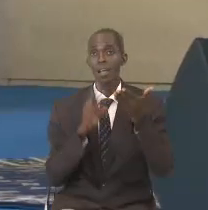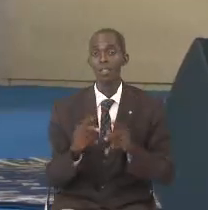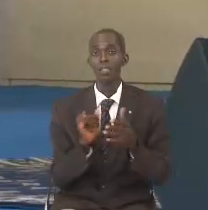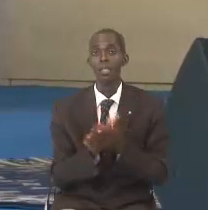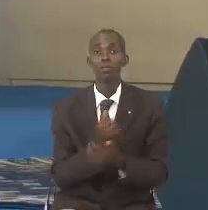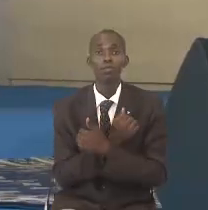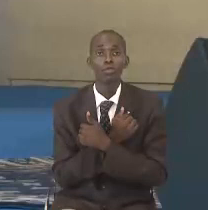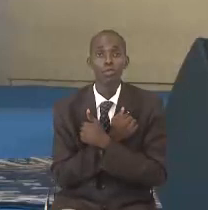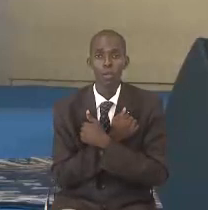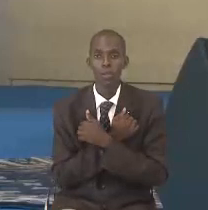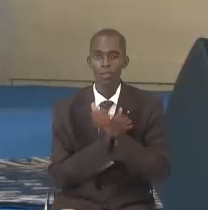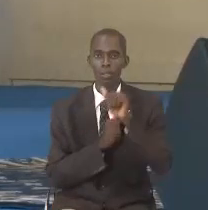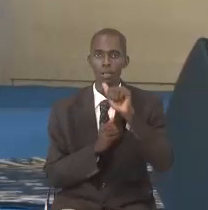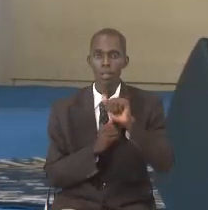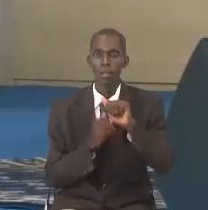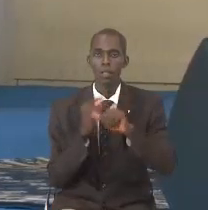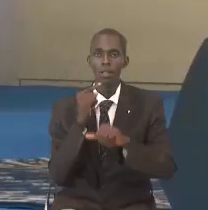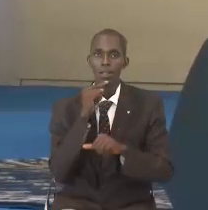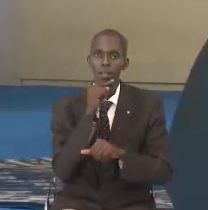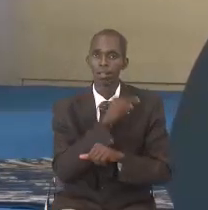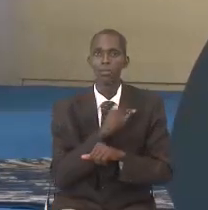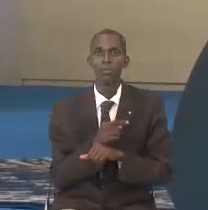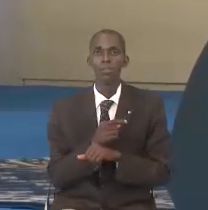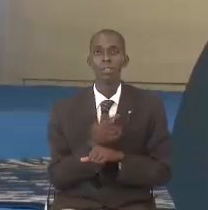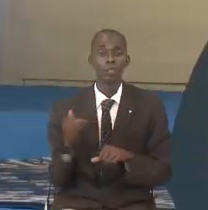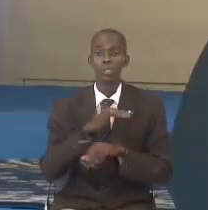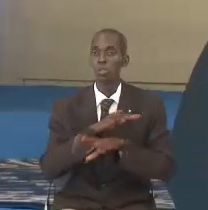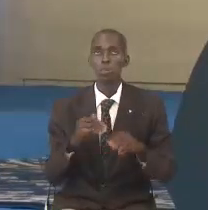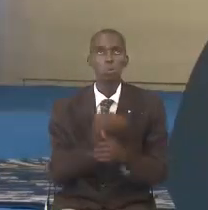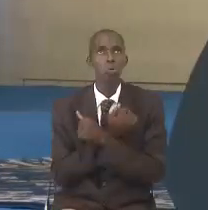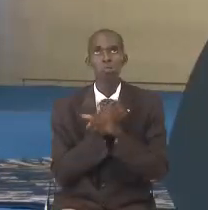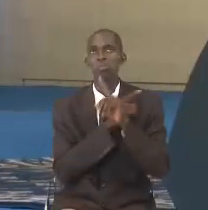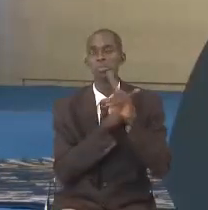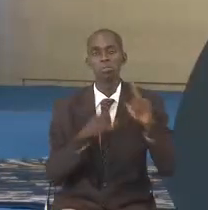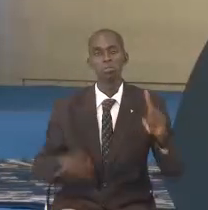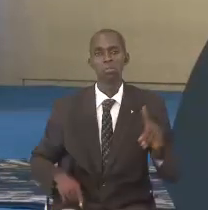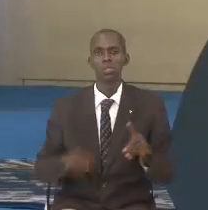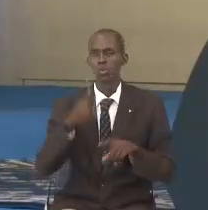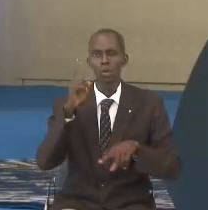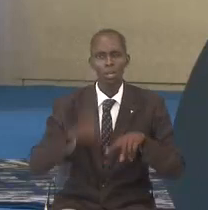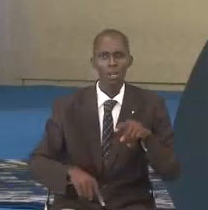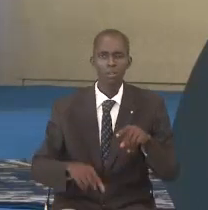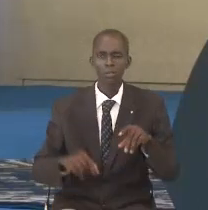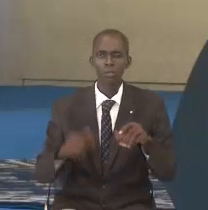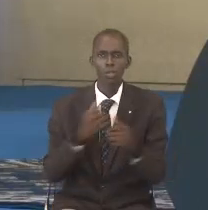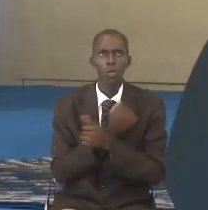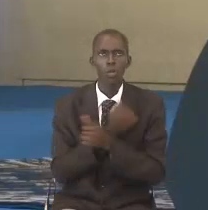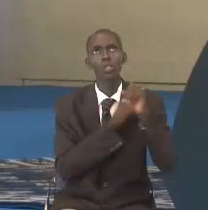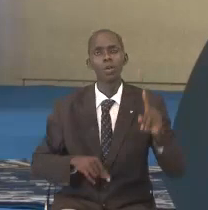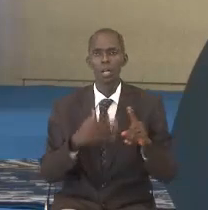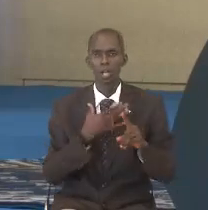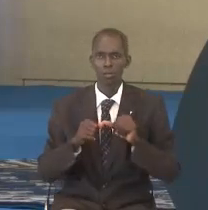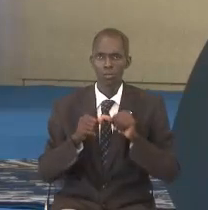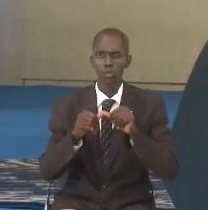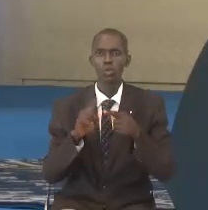love a lie. They don't love the Lord. You cannot love the Lord and love a lie